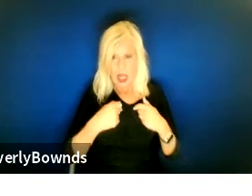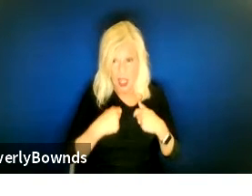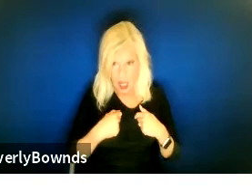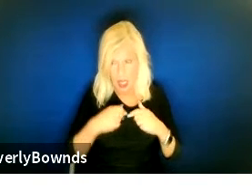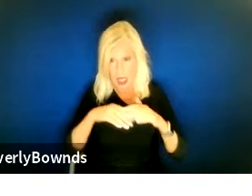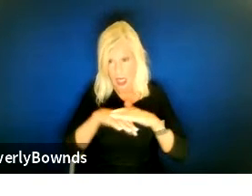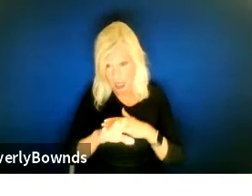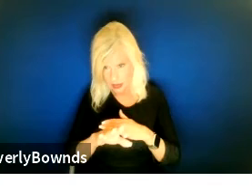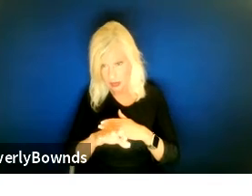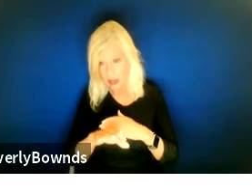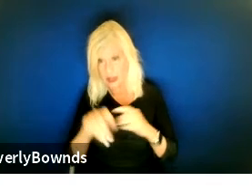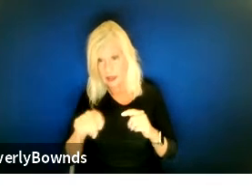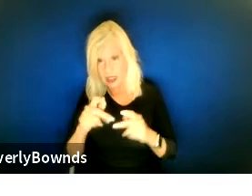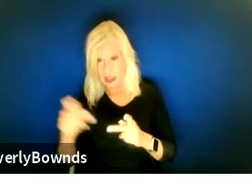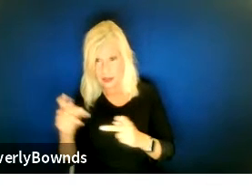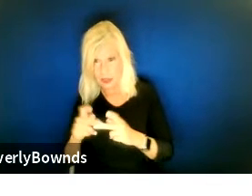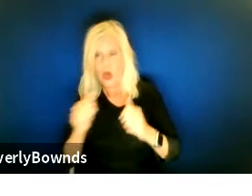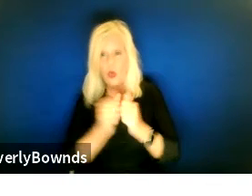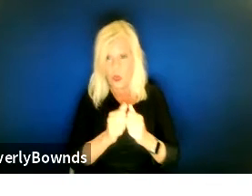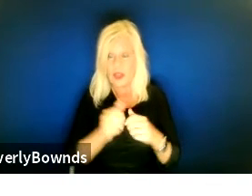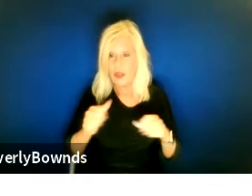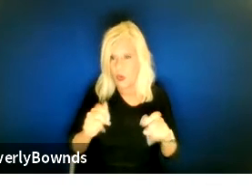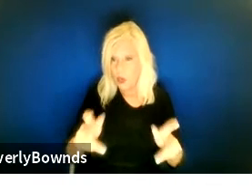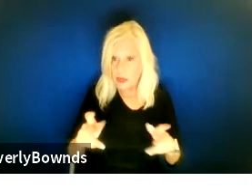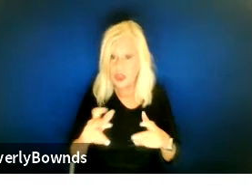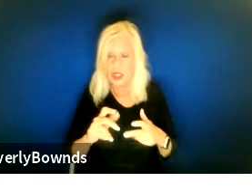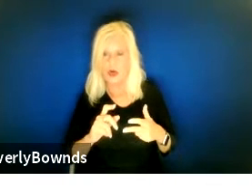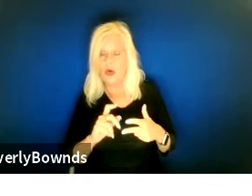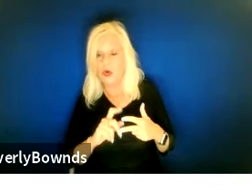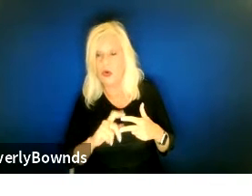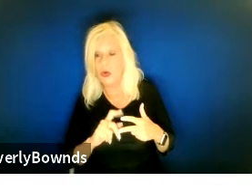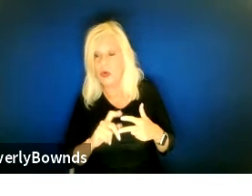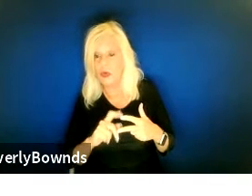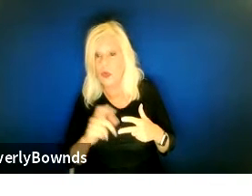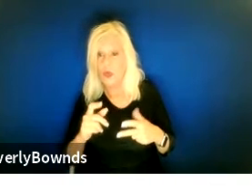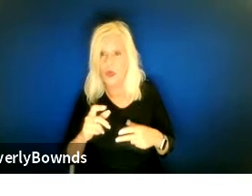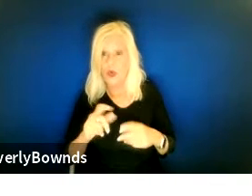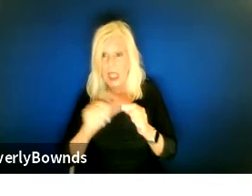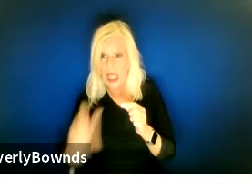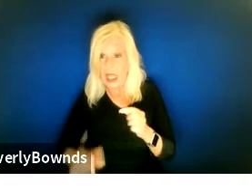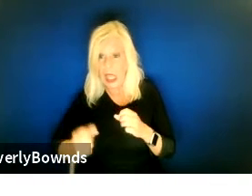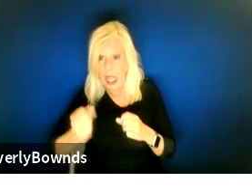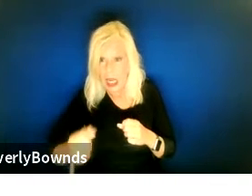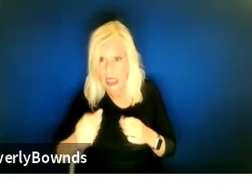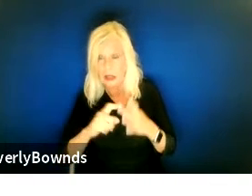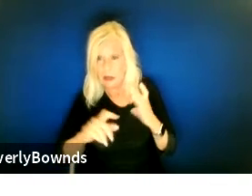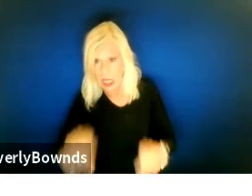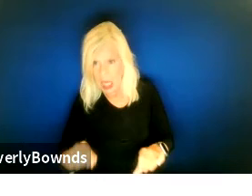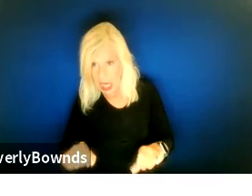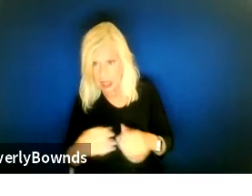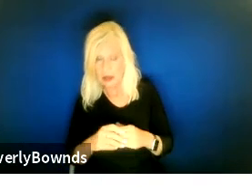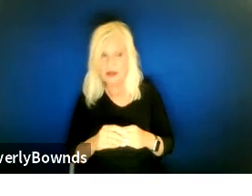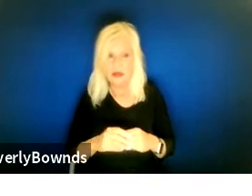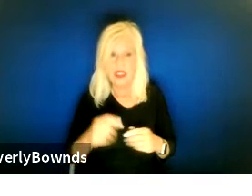access this place with a wheelchair or with a cane? So that is something like they want to give